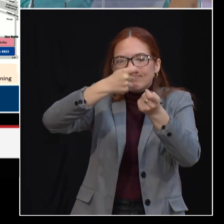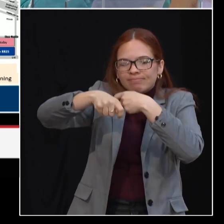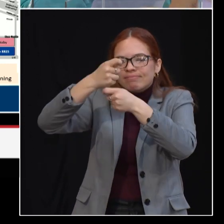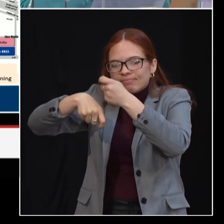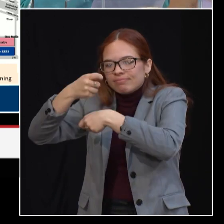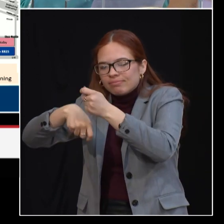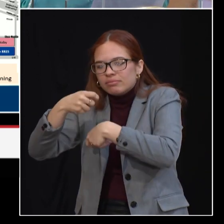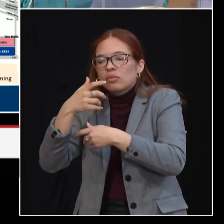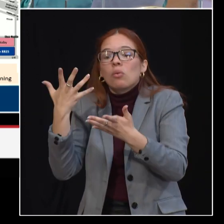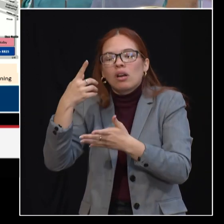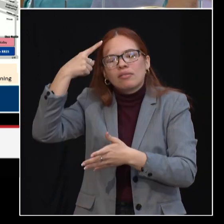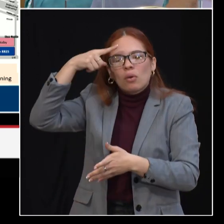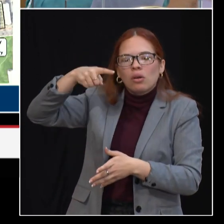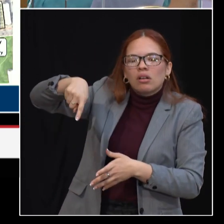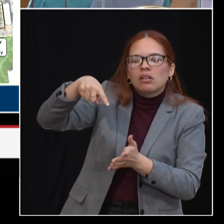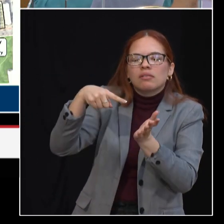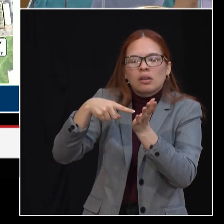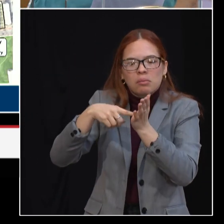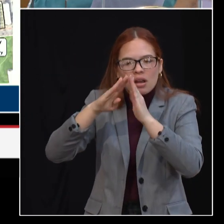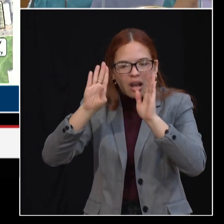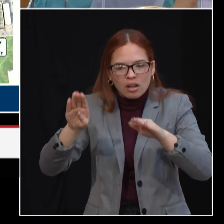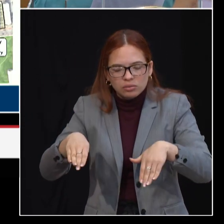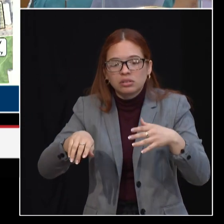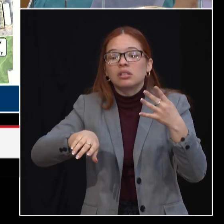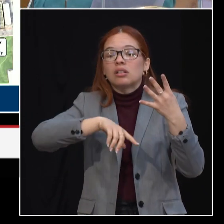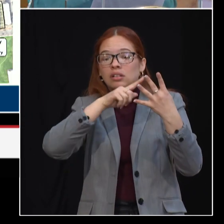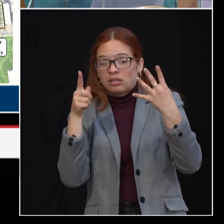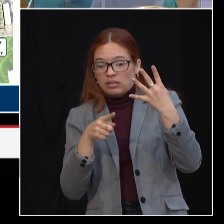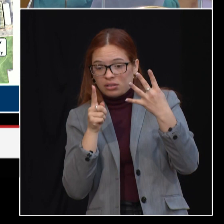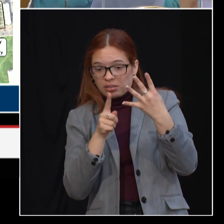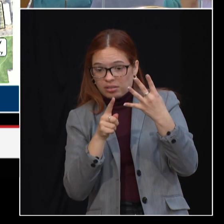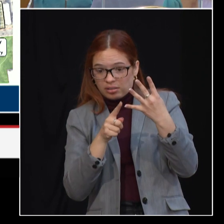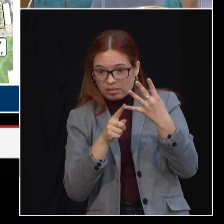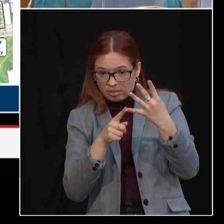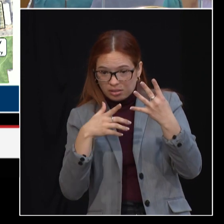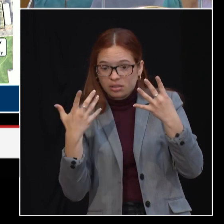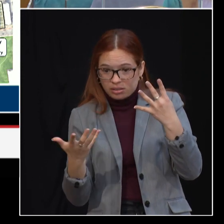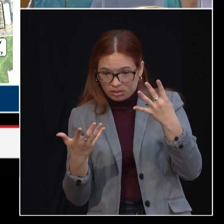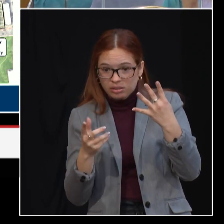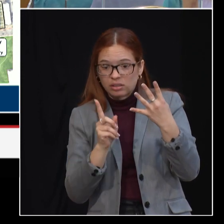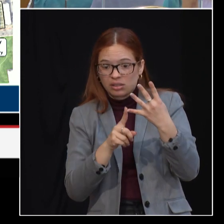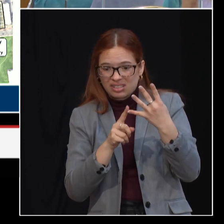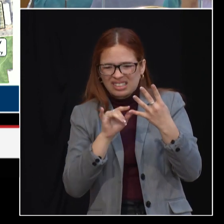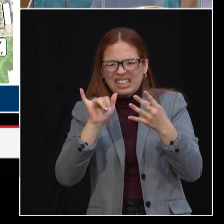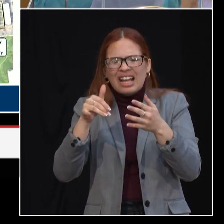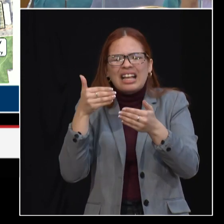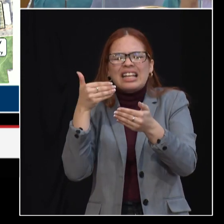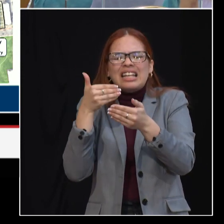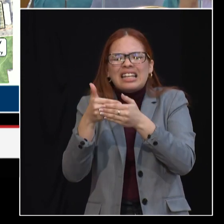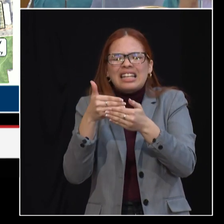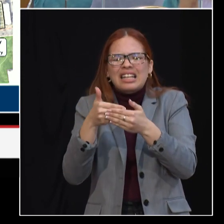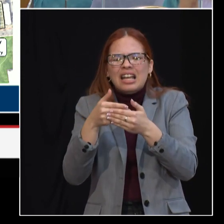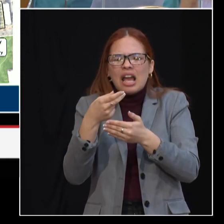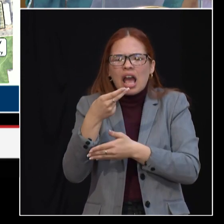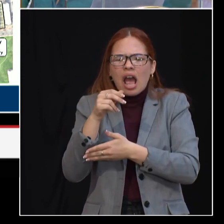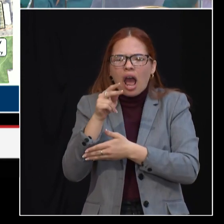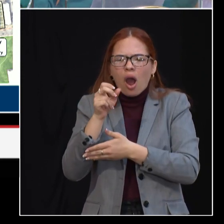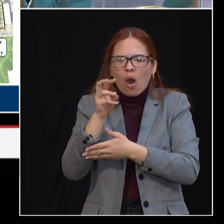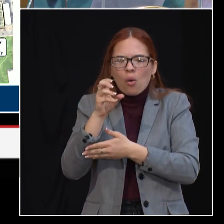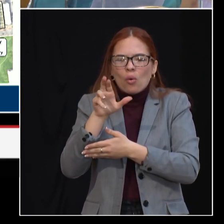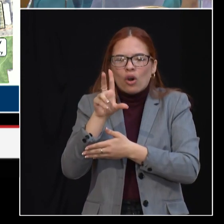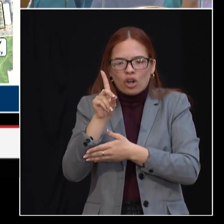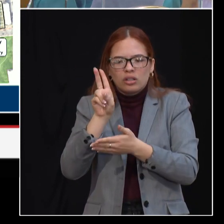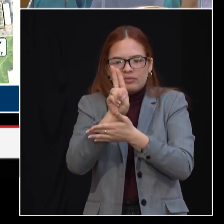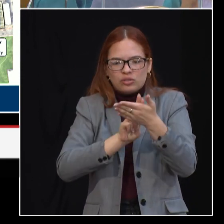you today is our Kelly Miller project, which is right next to Howard University. It's one of our